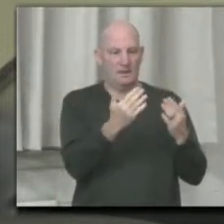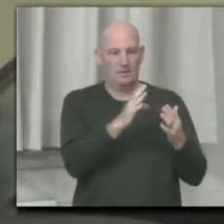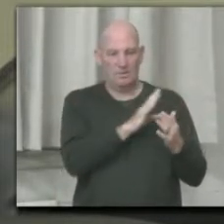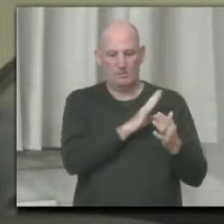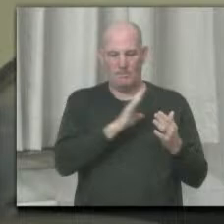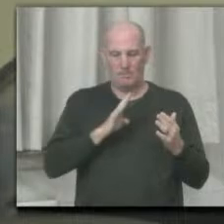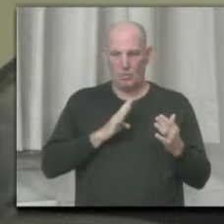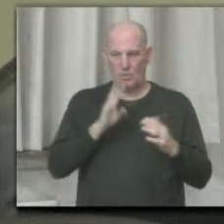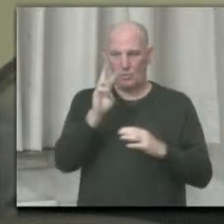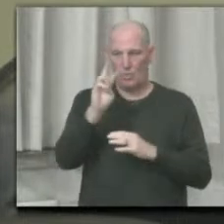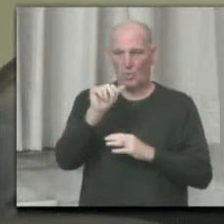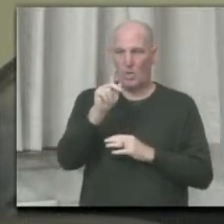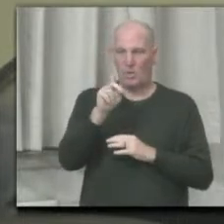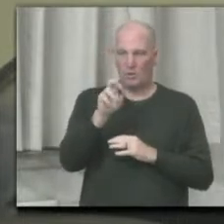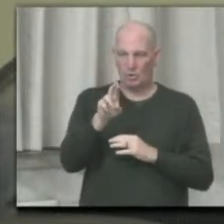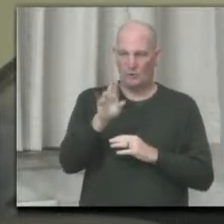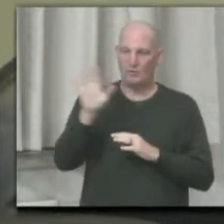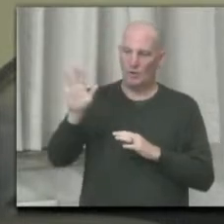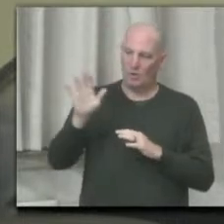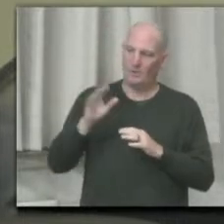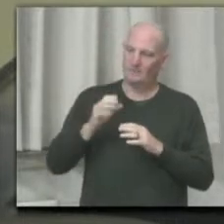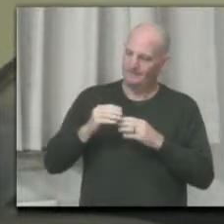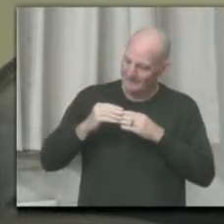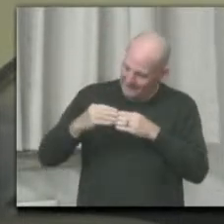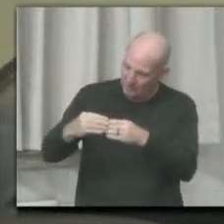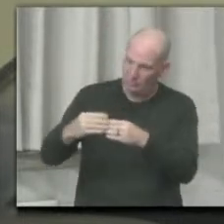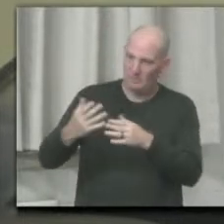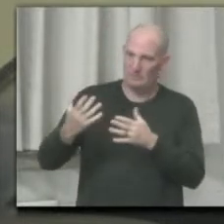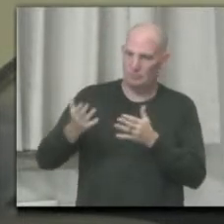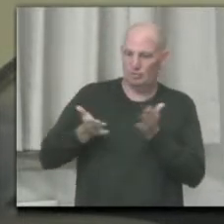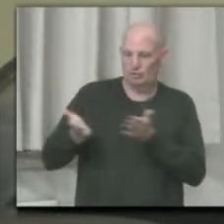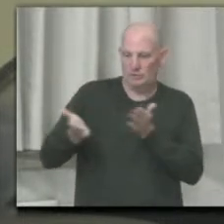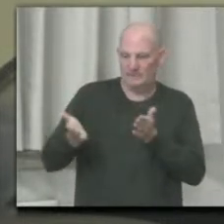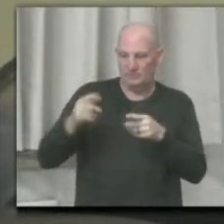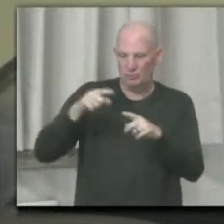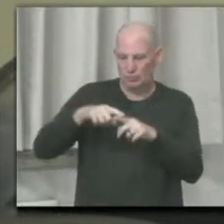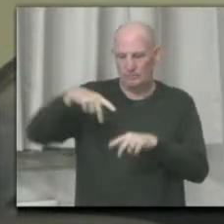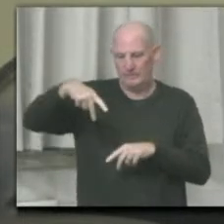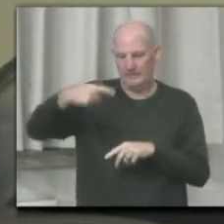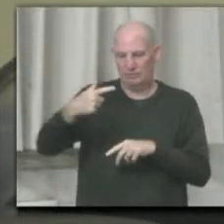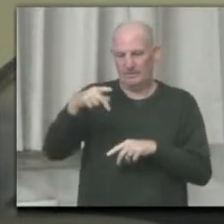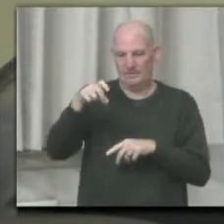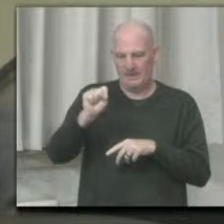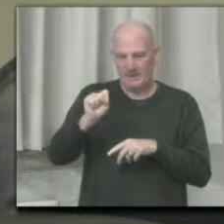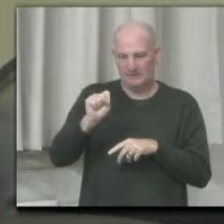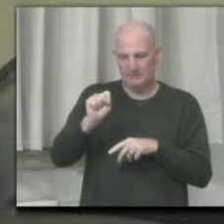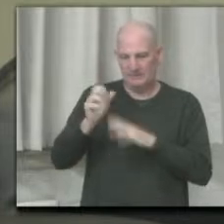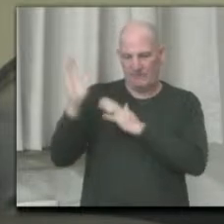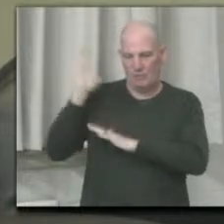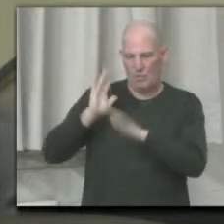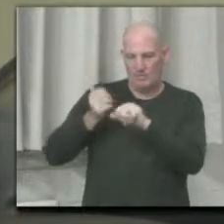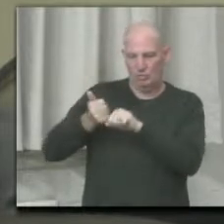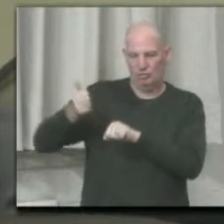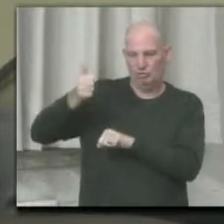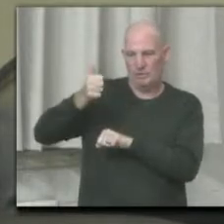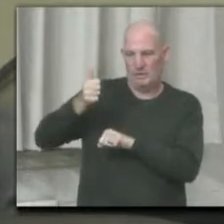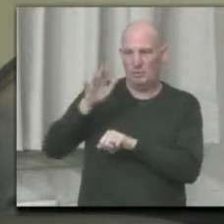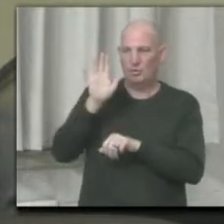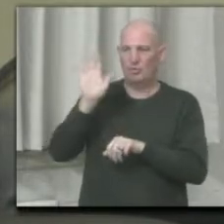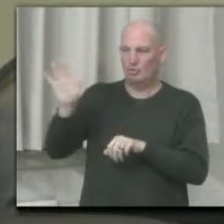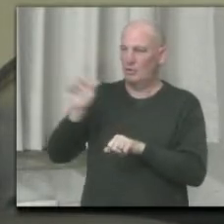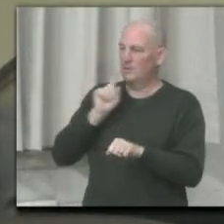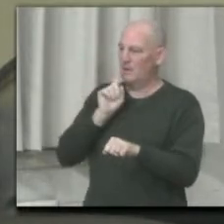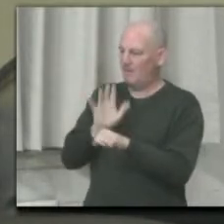Walker for her dedicated leadership and service to PGCPS as chair. Your commitment to